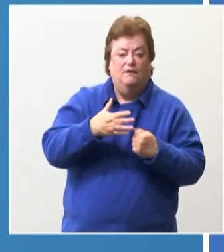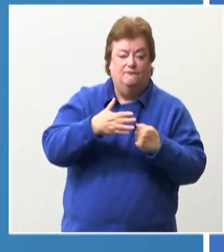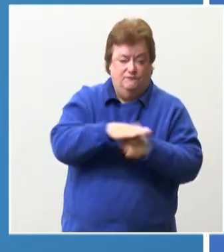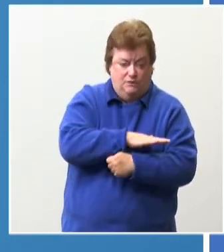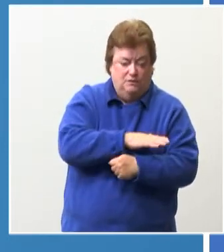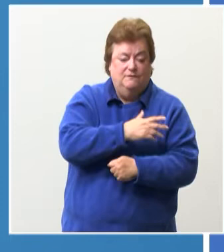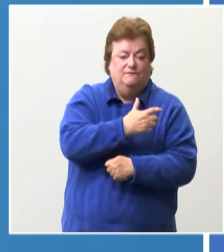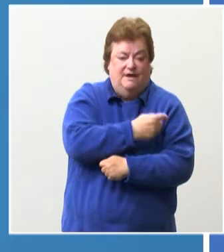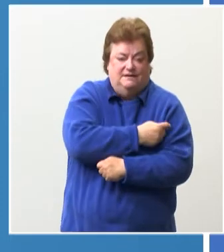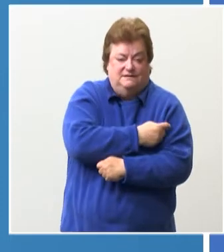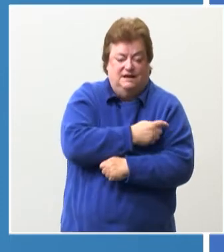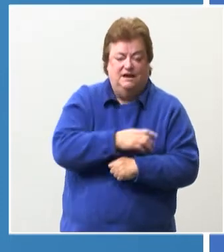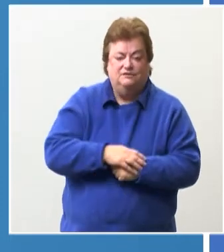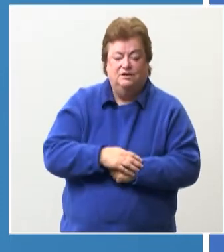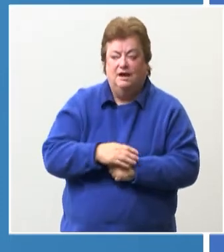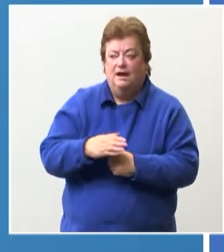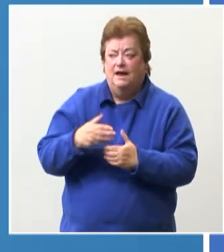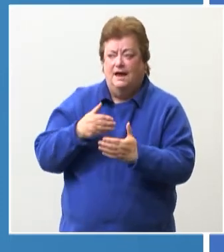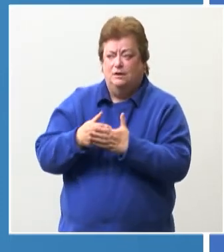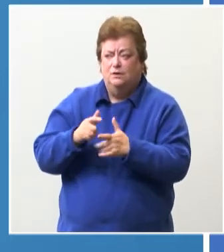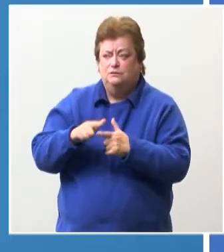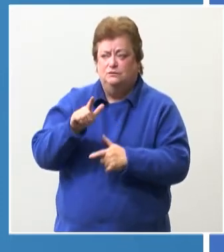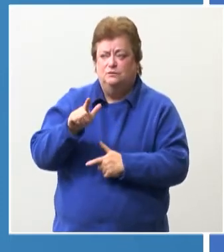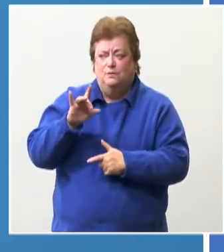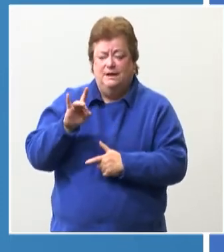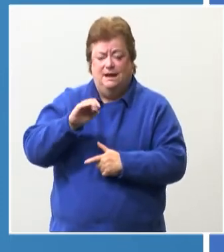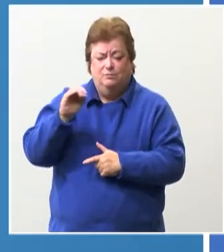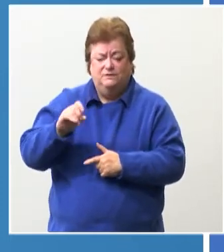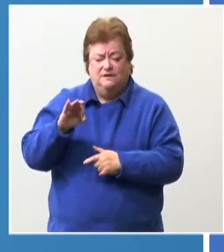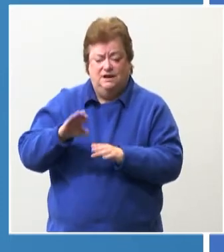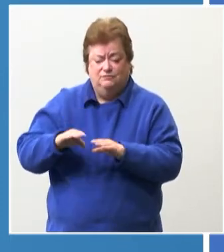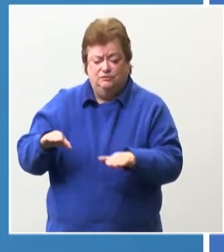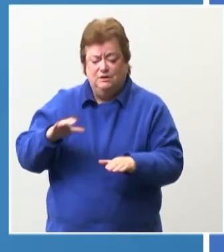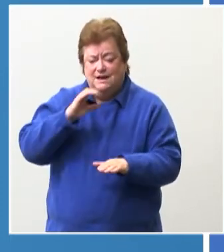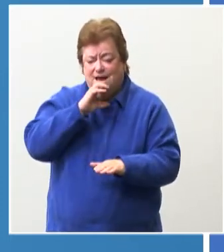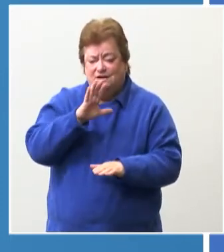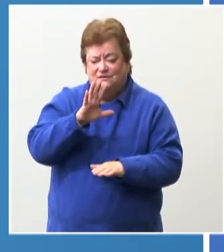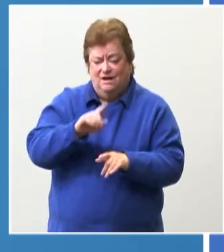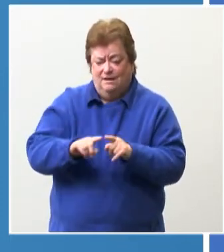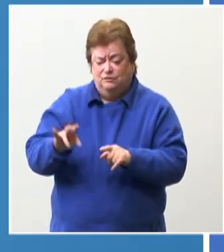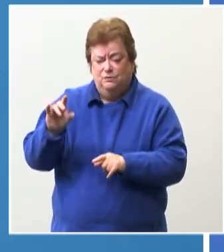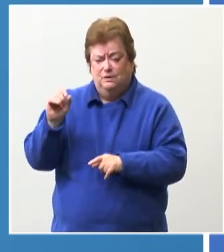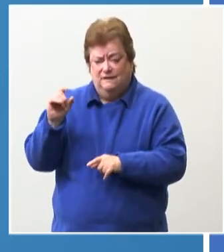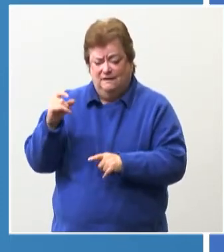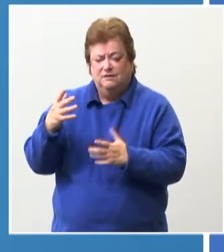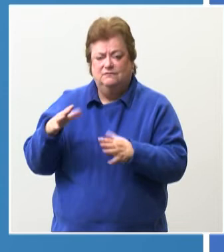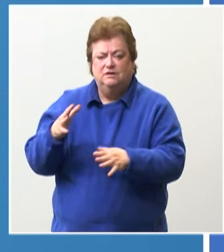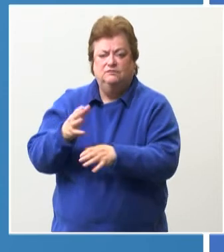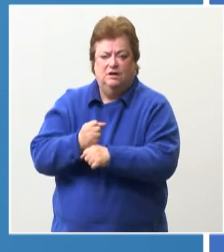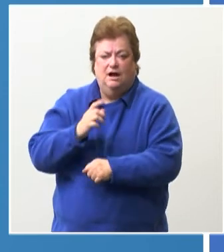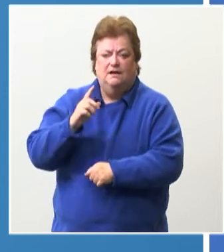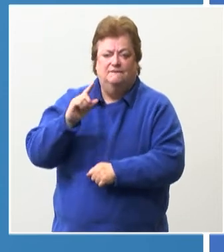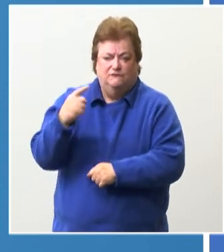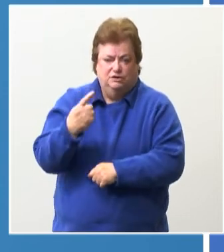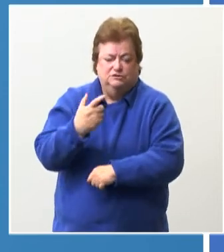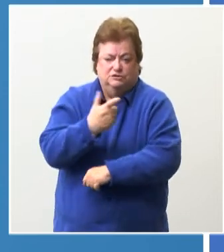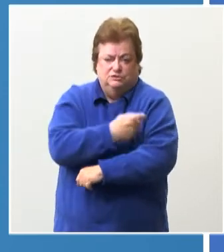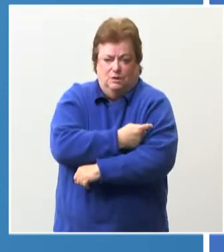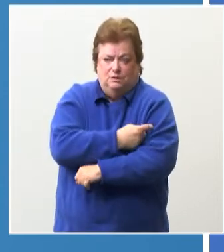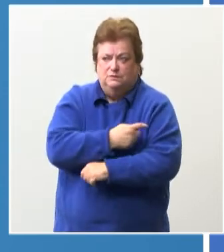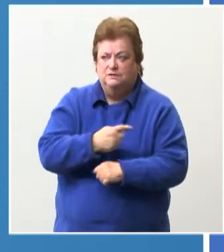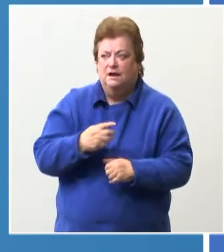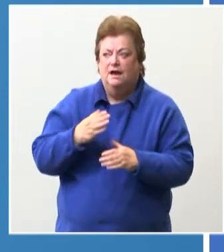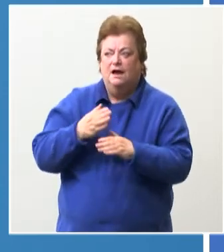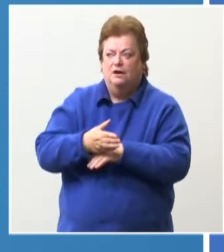vaccinated, and close to 28% of children ages 5 through 11 have now received a first dose, and over